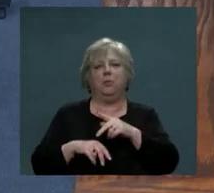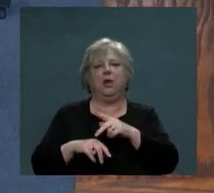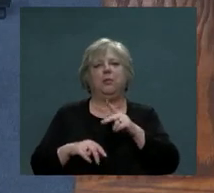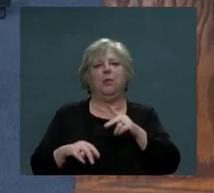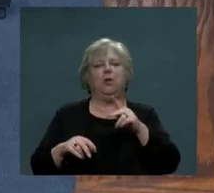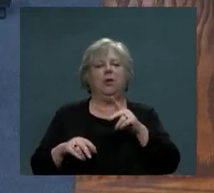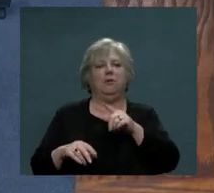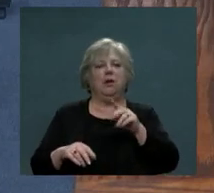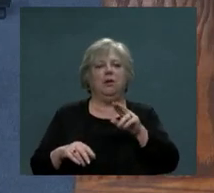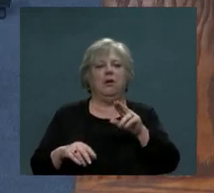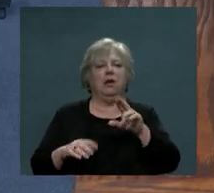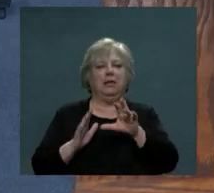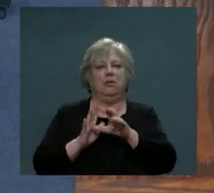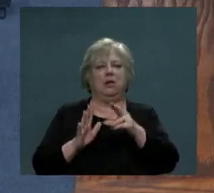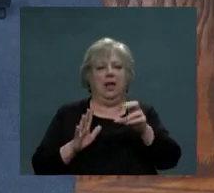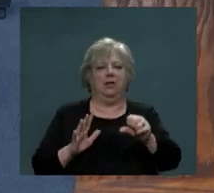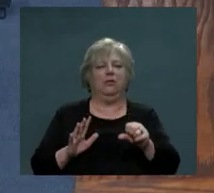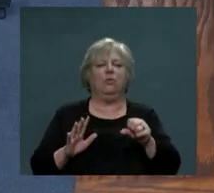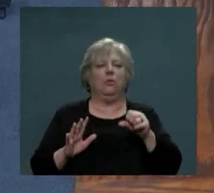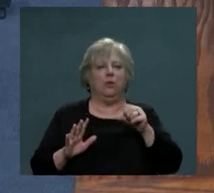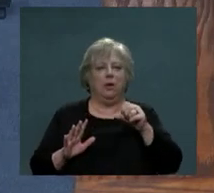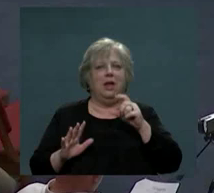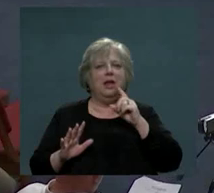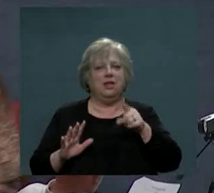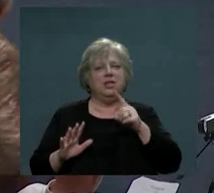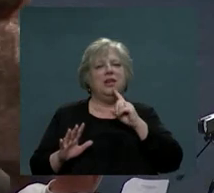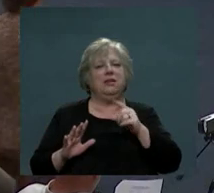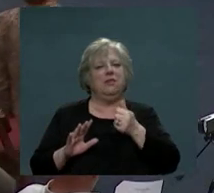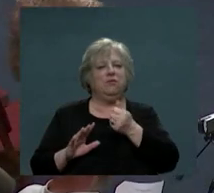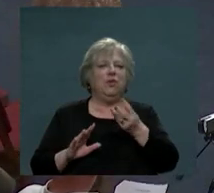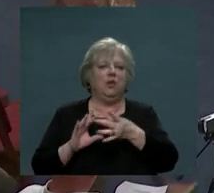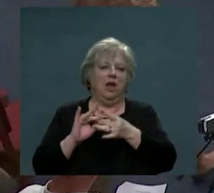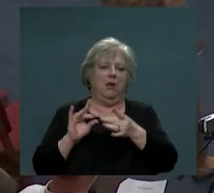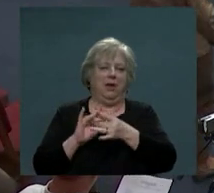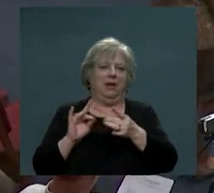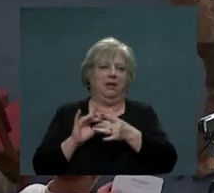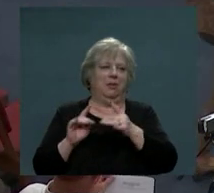about why Stacy is so deserving of this award.